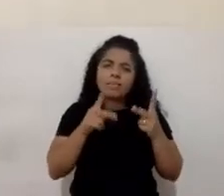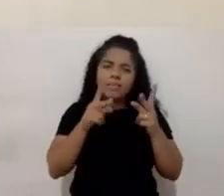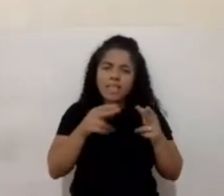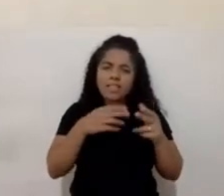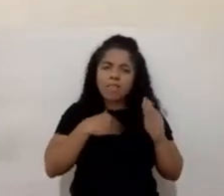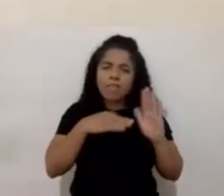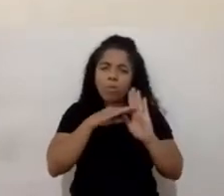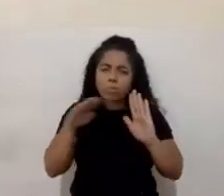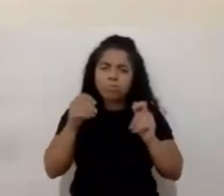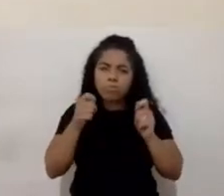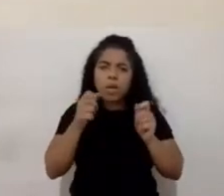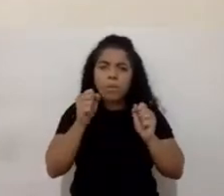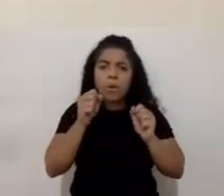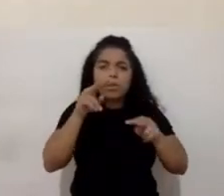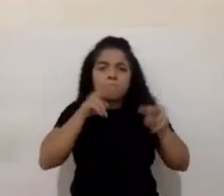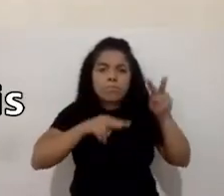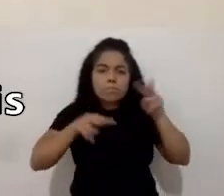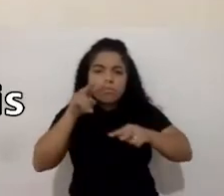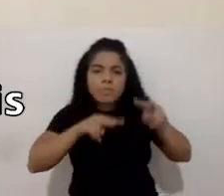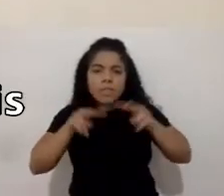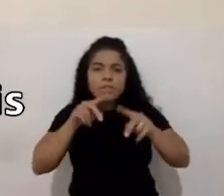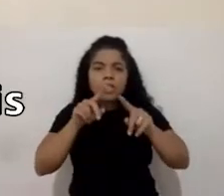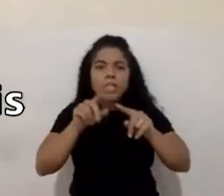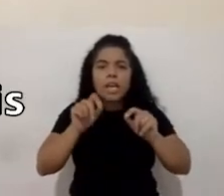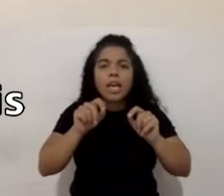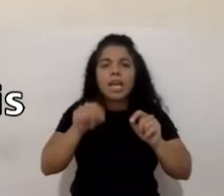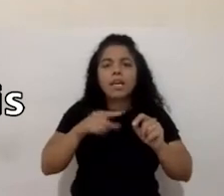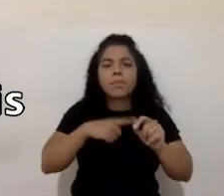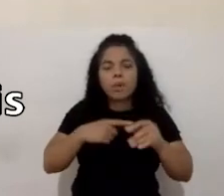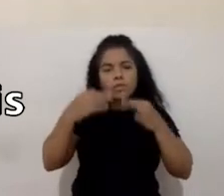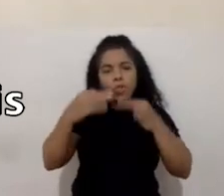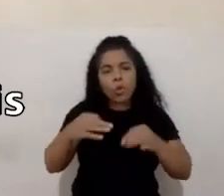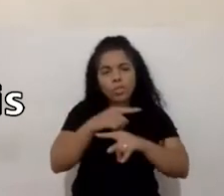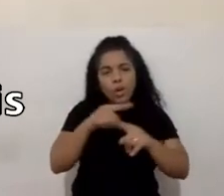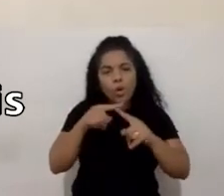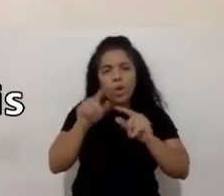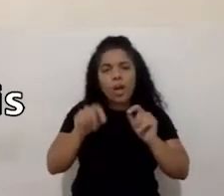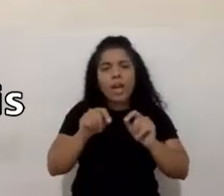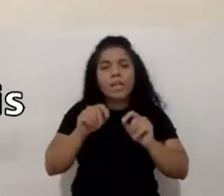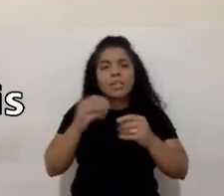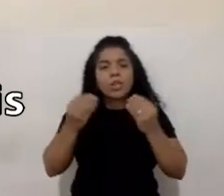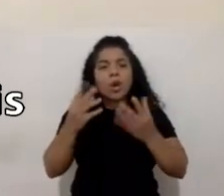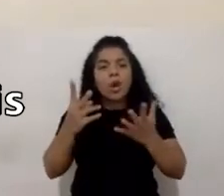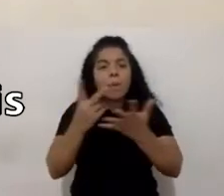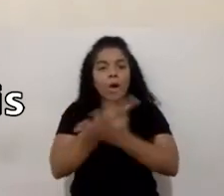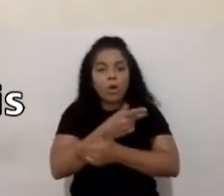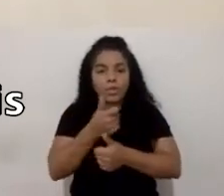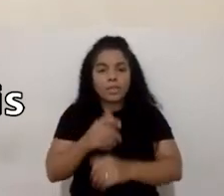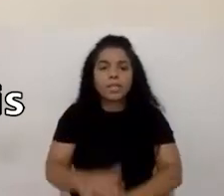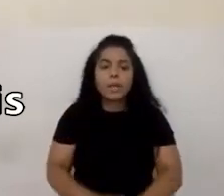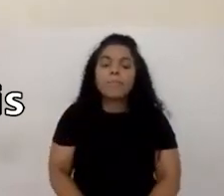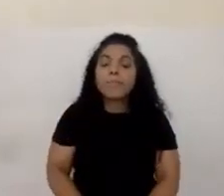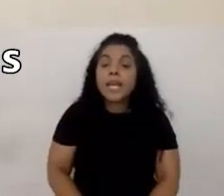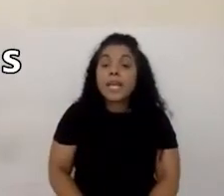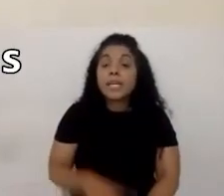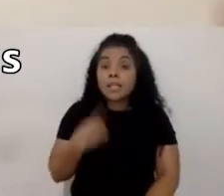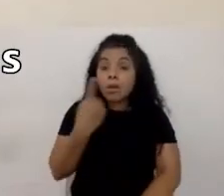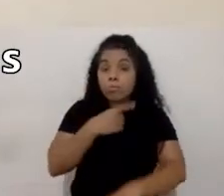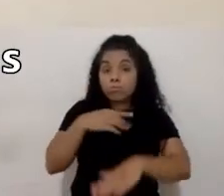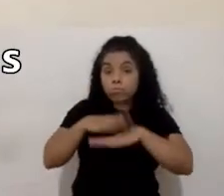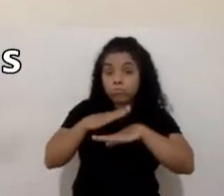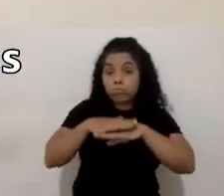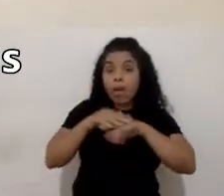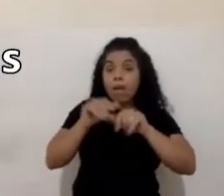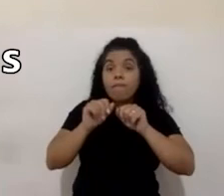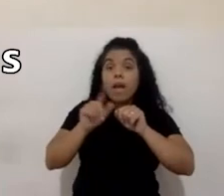in place that should be? So we do that a lot. We call technical assurance, where we have groups of the practitioner that tend to be people